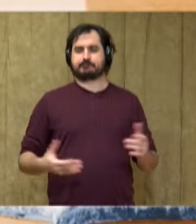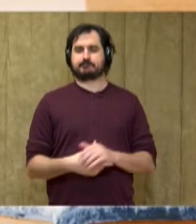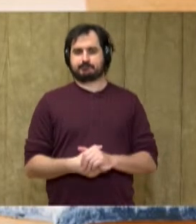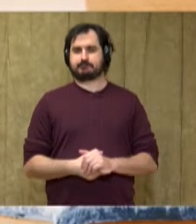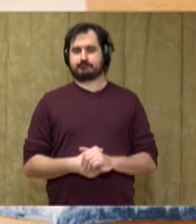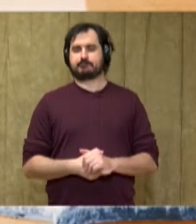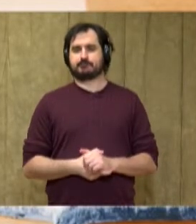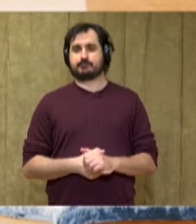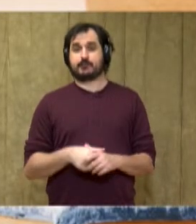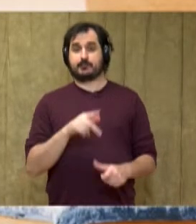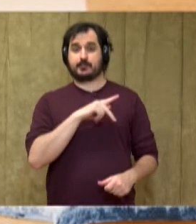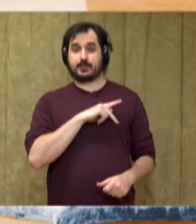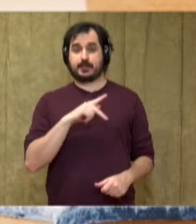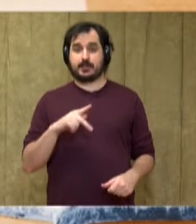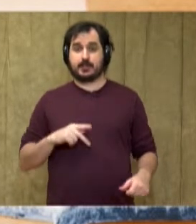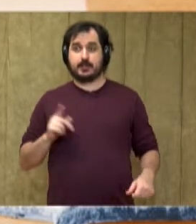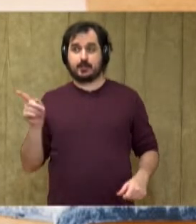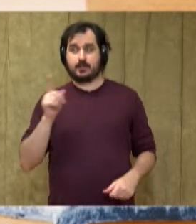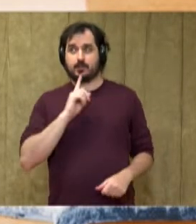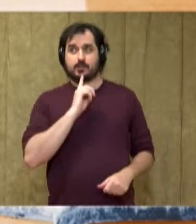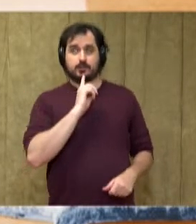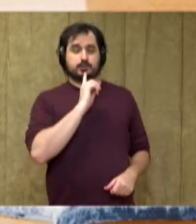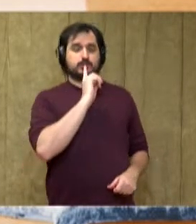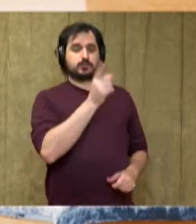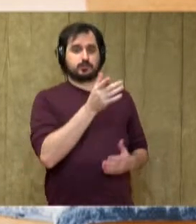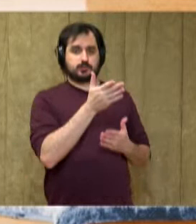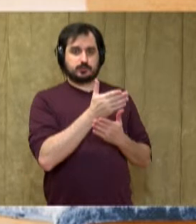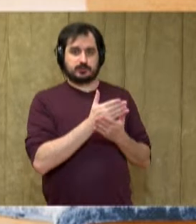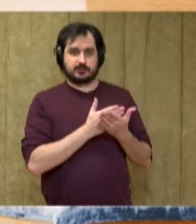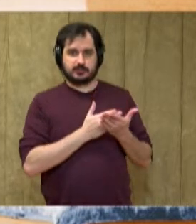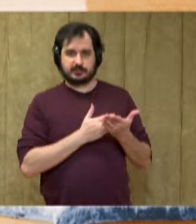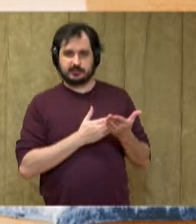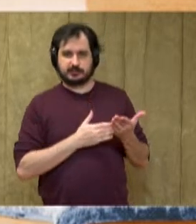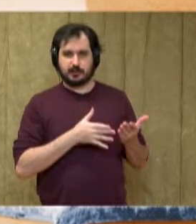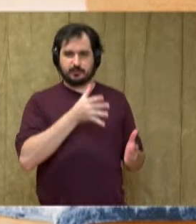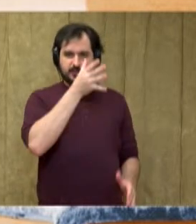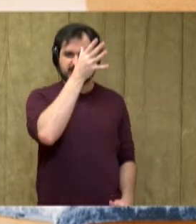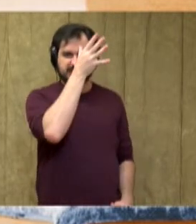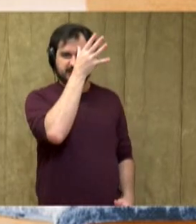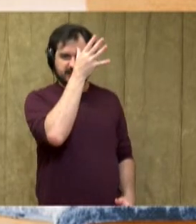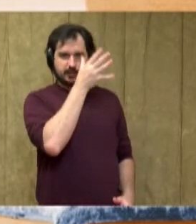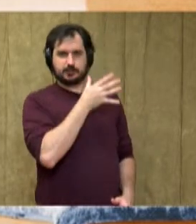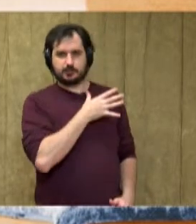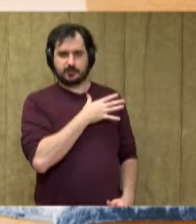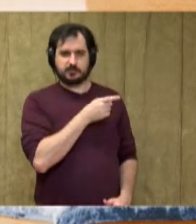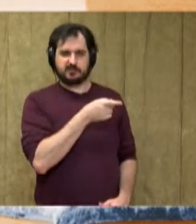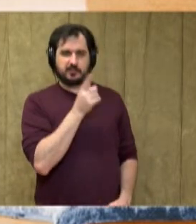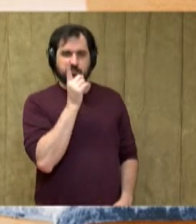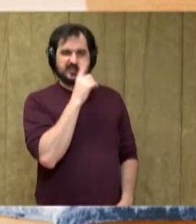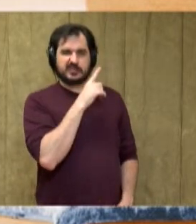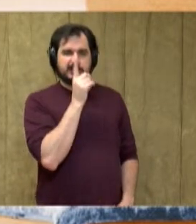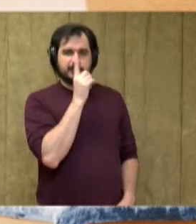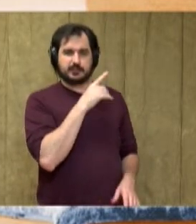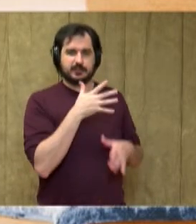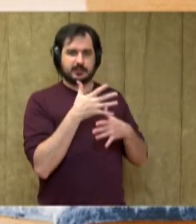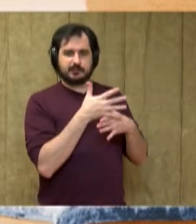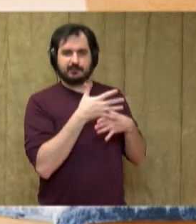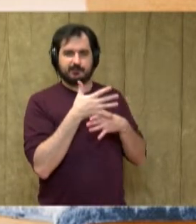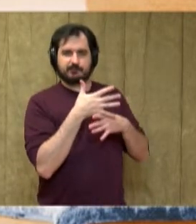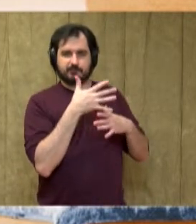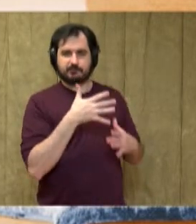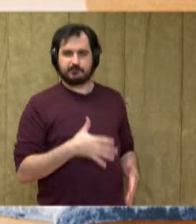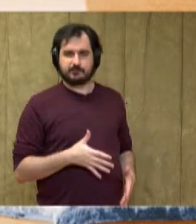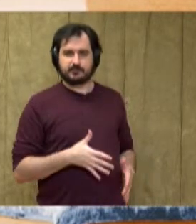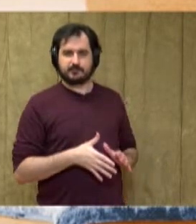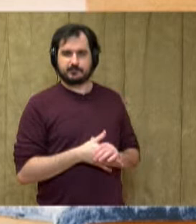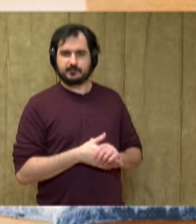King George was sure that certain gentlemen who pretended to be patriots in Massachusetts were no more